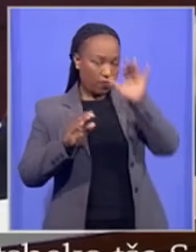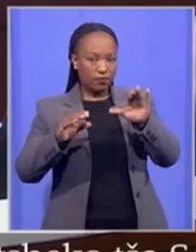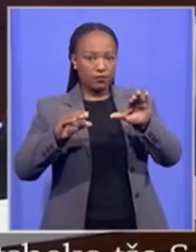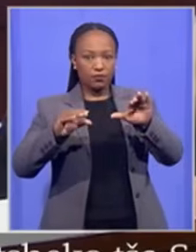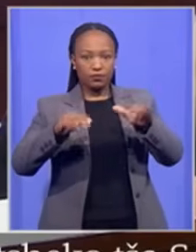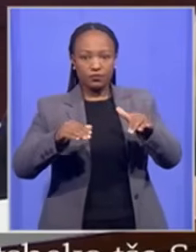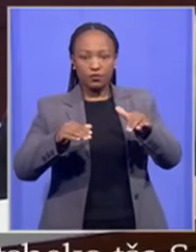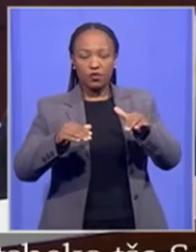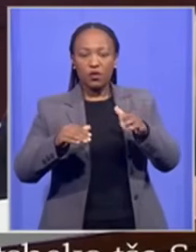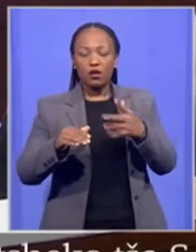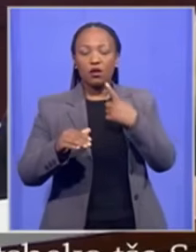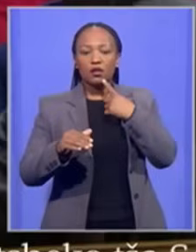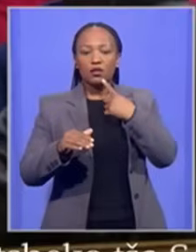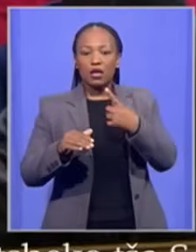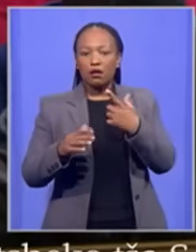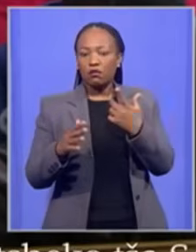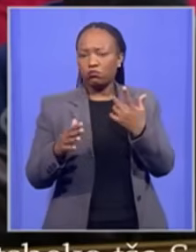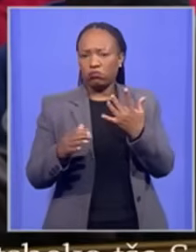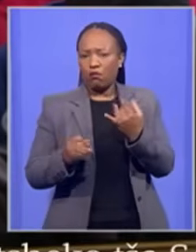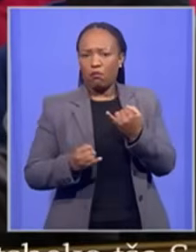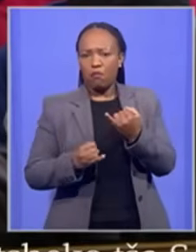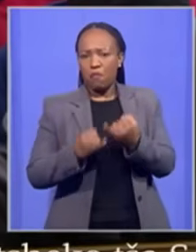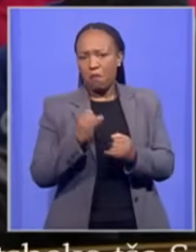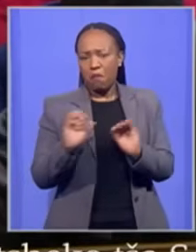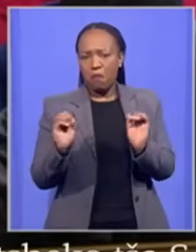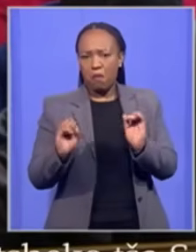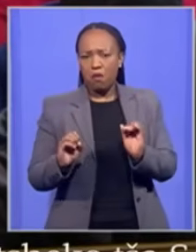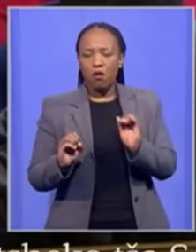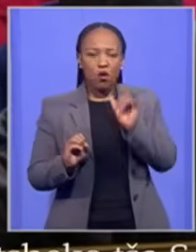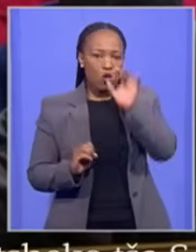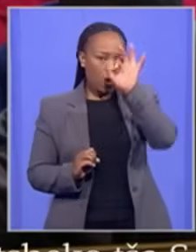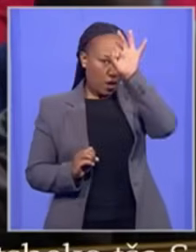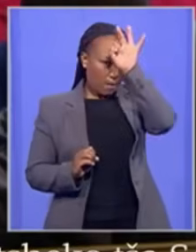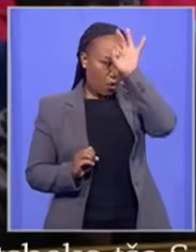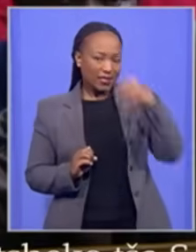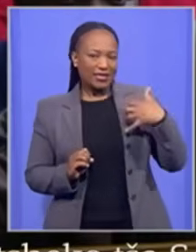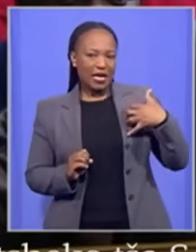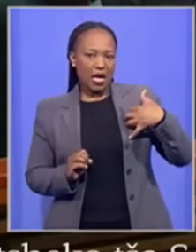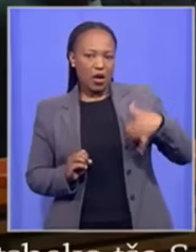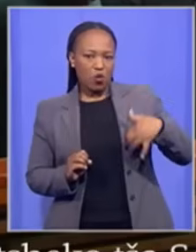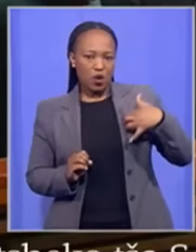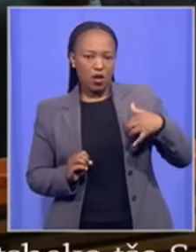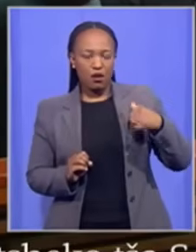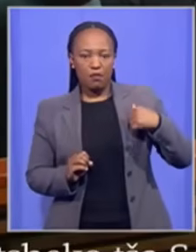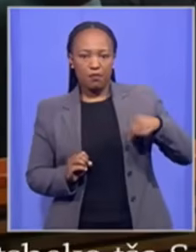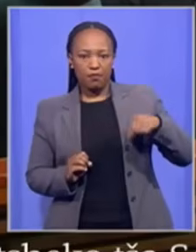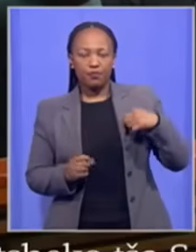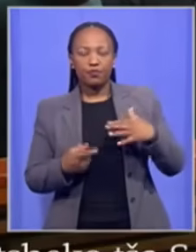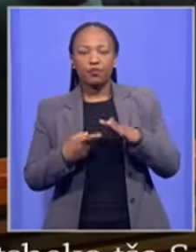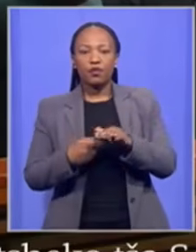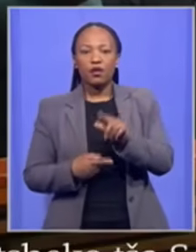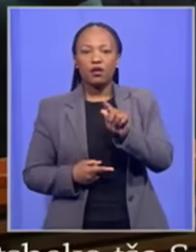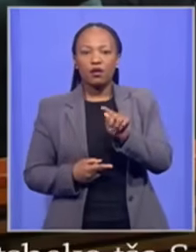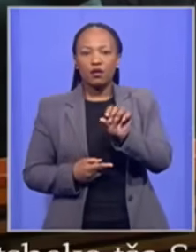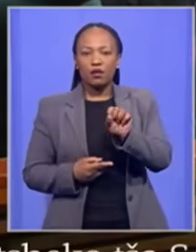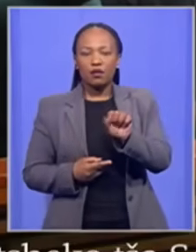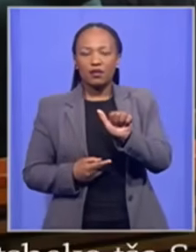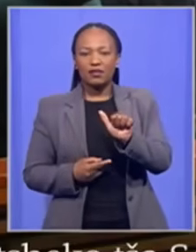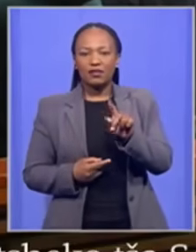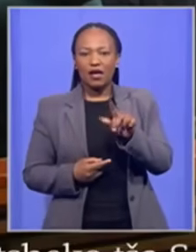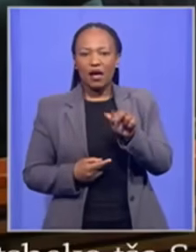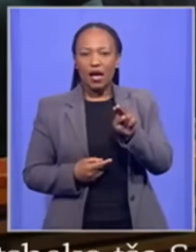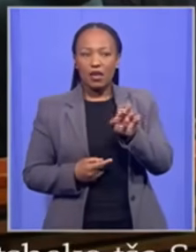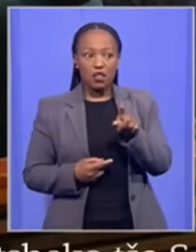malebana le molato wa go utswa. Maphodisa a masepala wa Ekurhuleni go balwa le a setiši sa Tsakane ba golegilwe ka mošupologo ba le